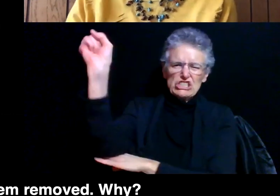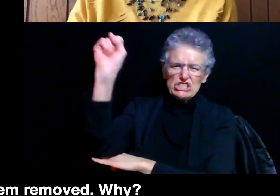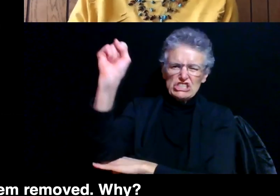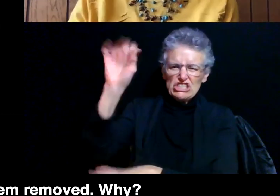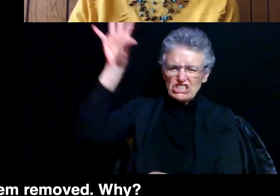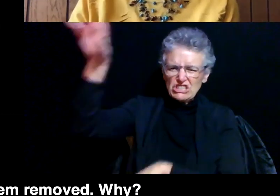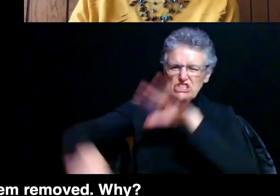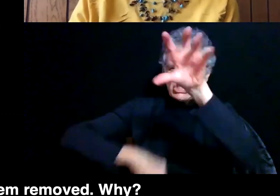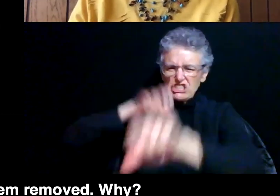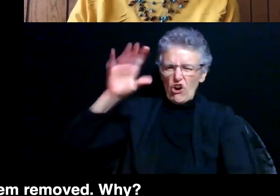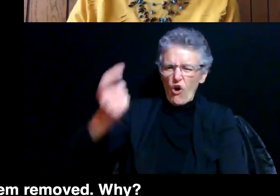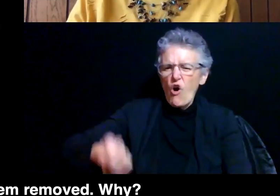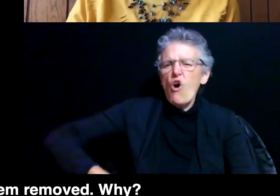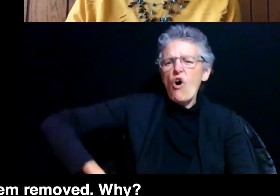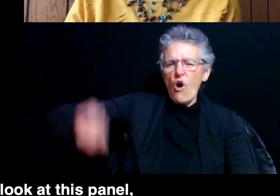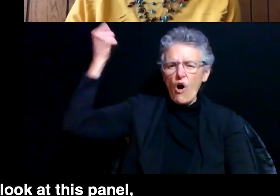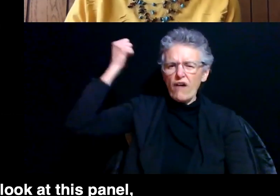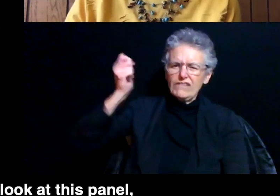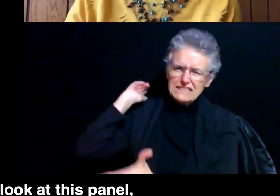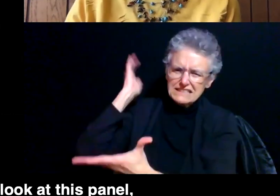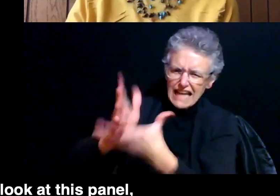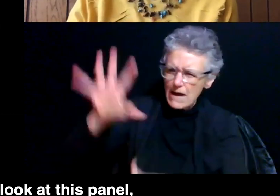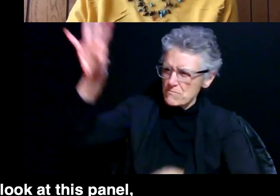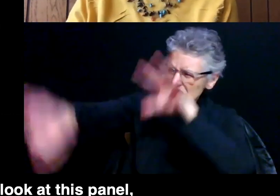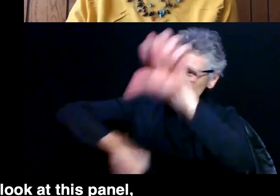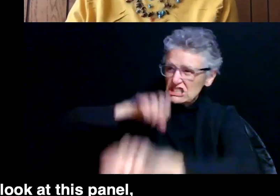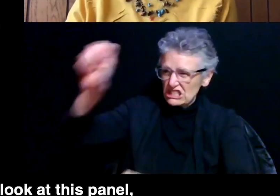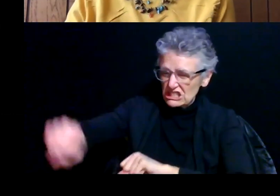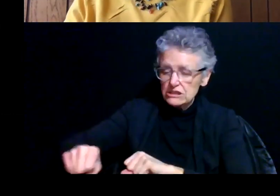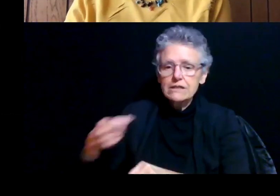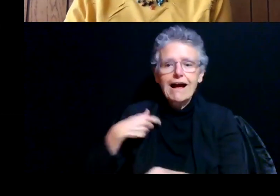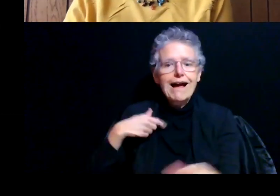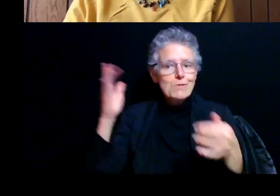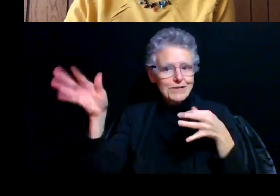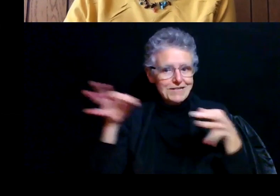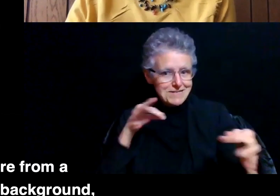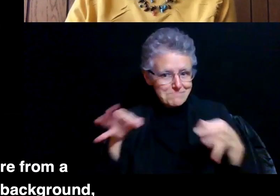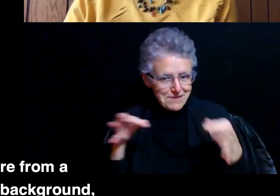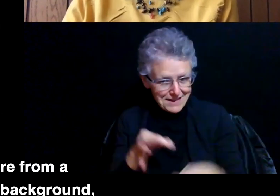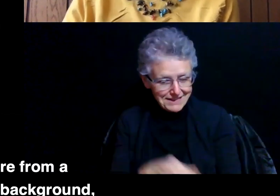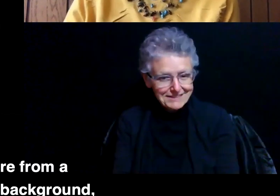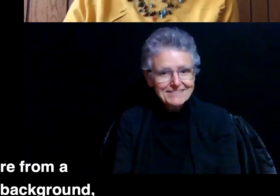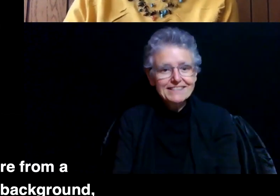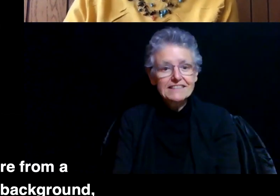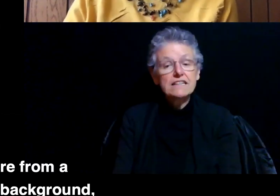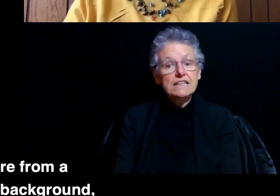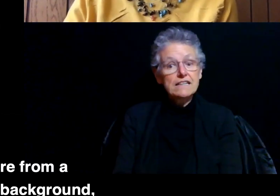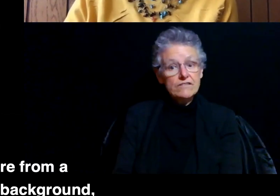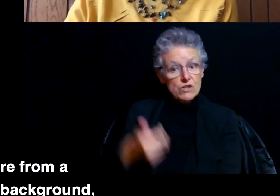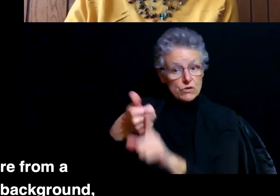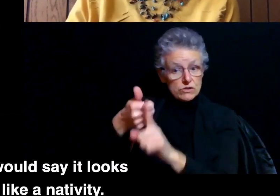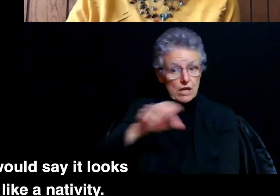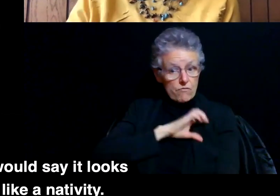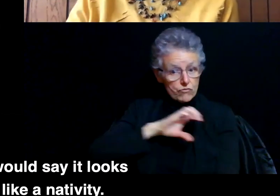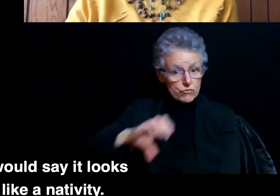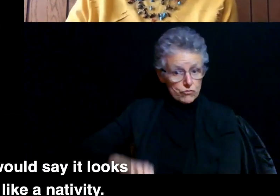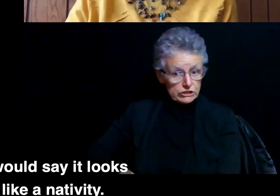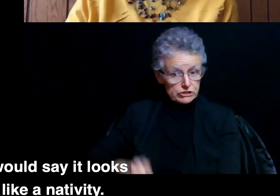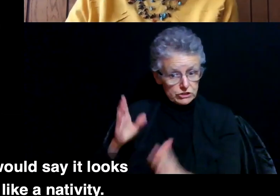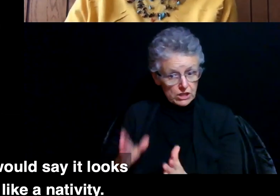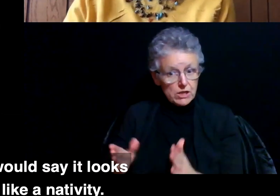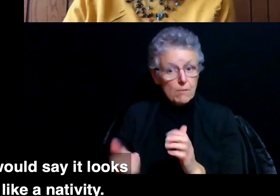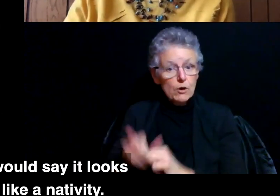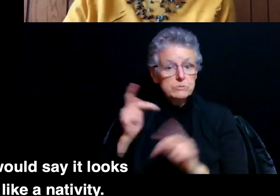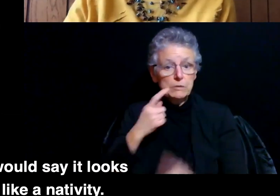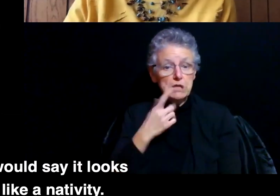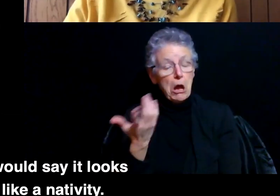wanted them removed. Why? Well, when we look at this panel, if you're from a Christian background, most people would say